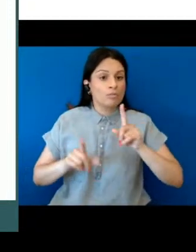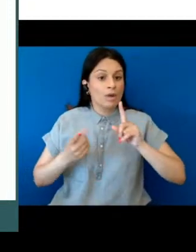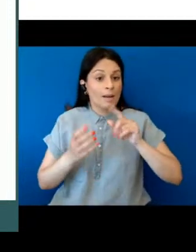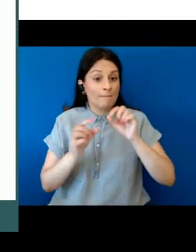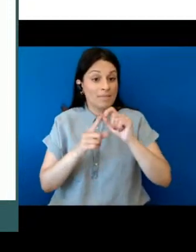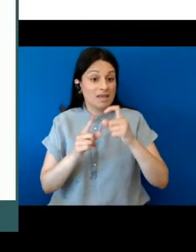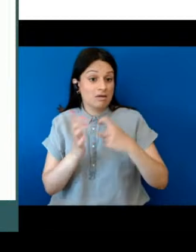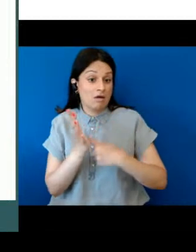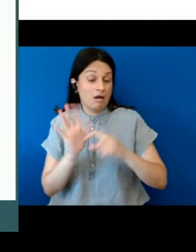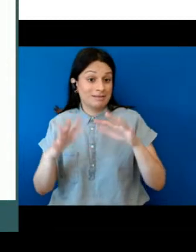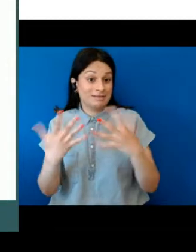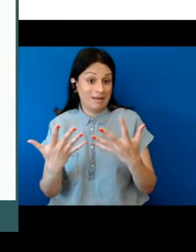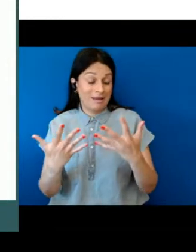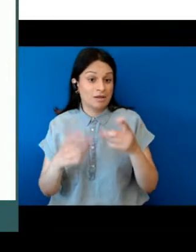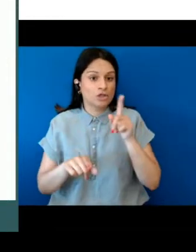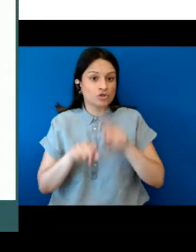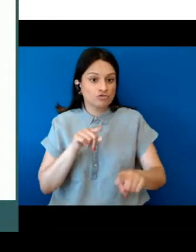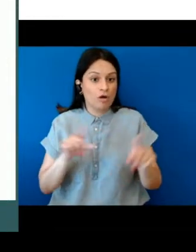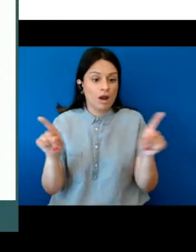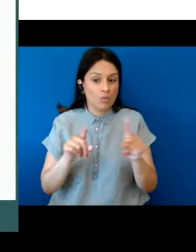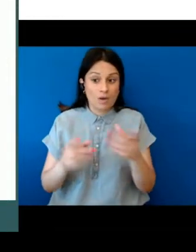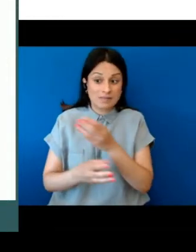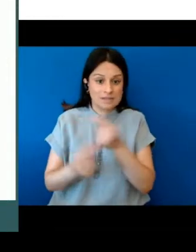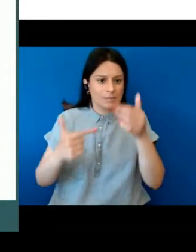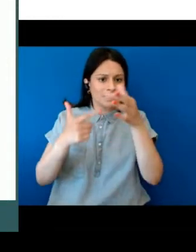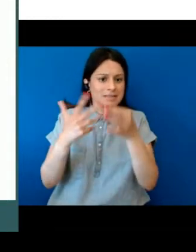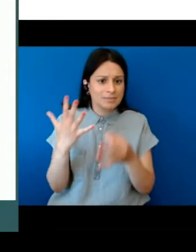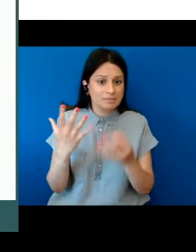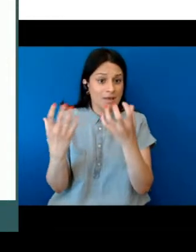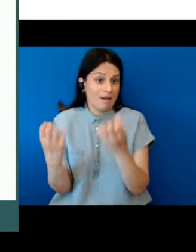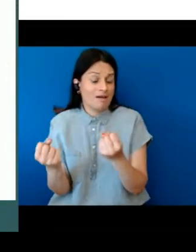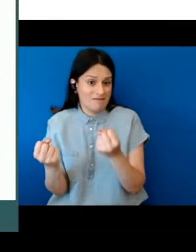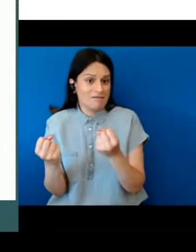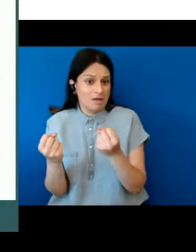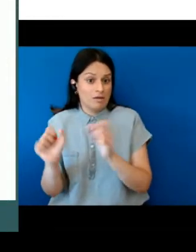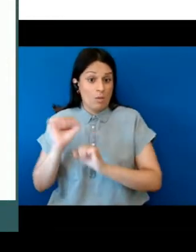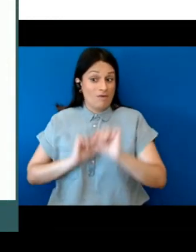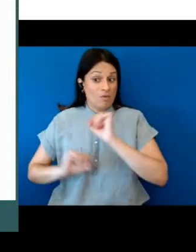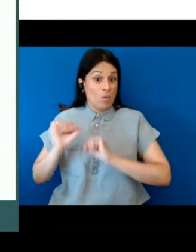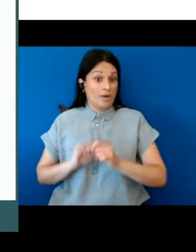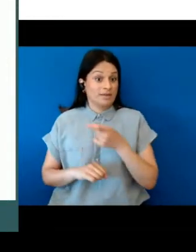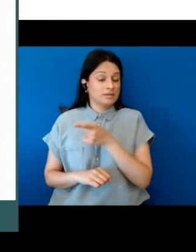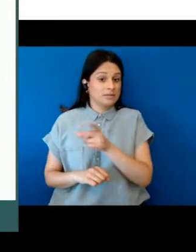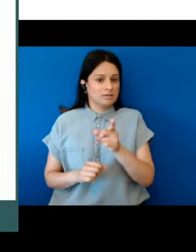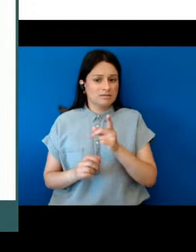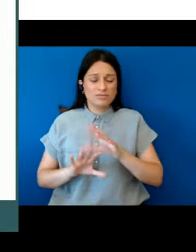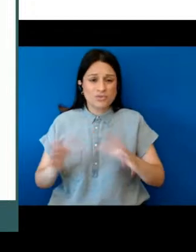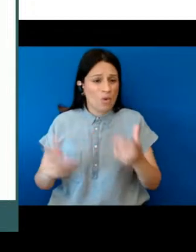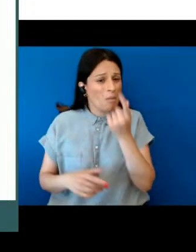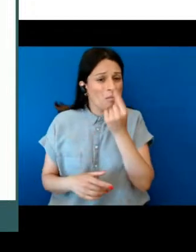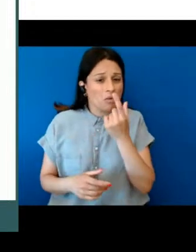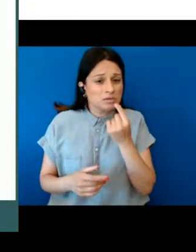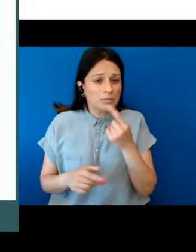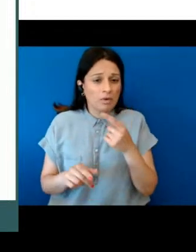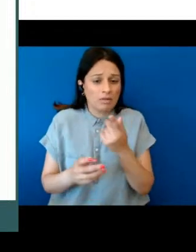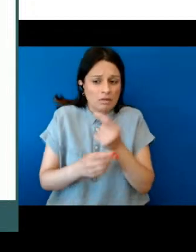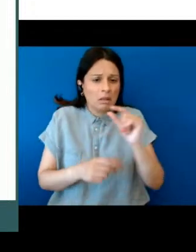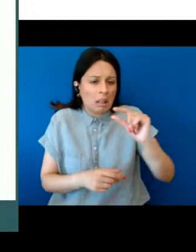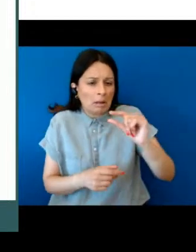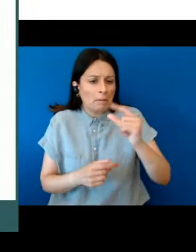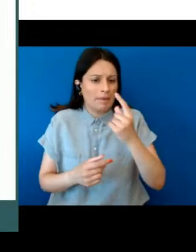in the forms which cause symptoms, but it's very unlikely that a trace amount will cause